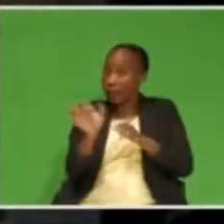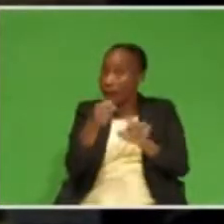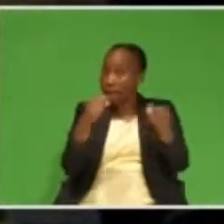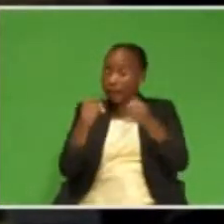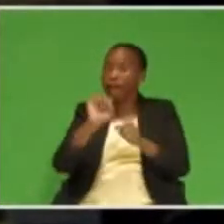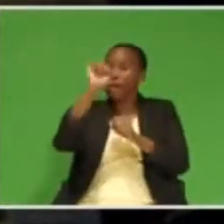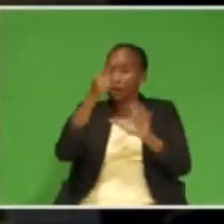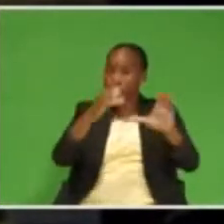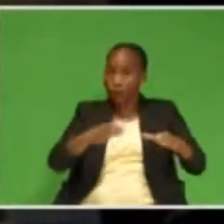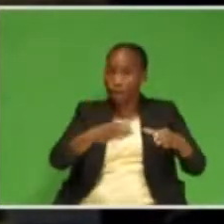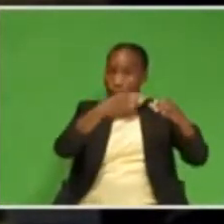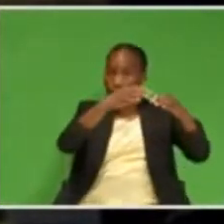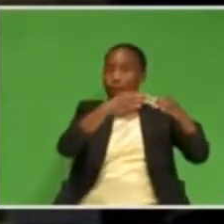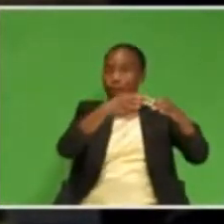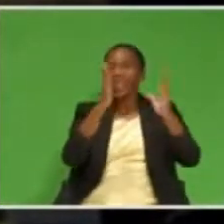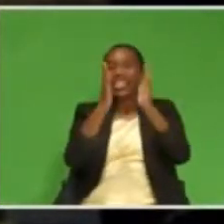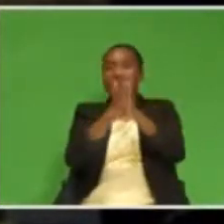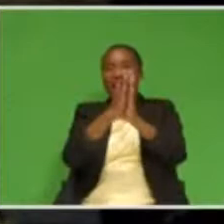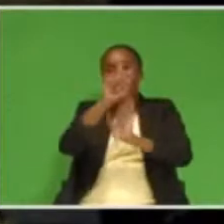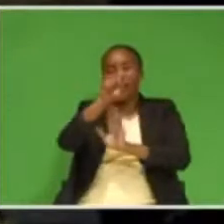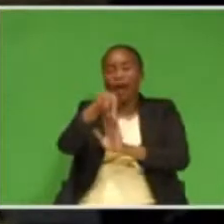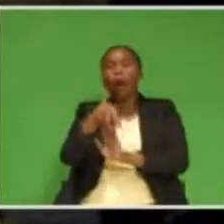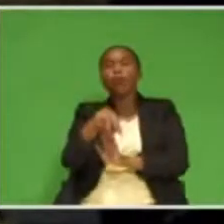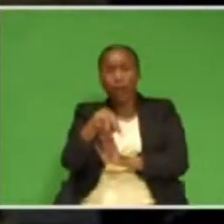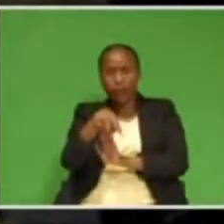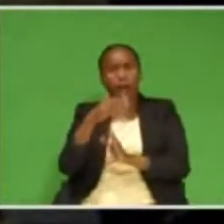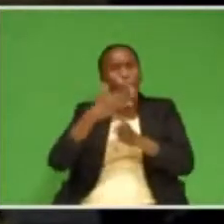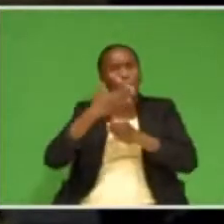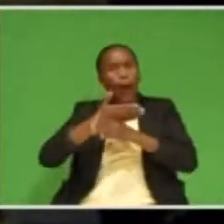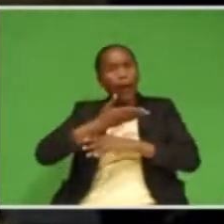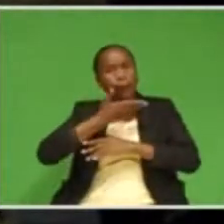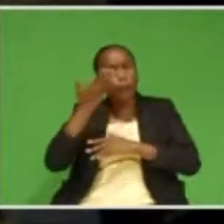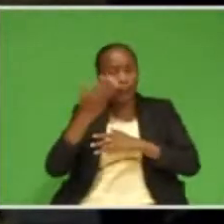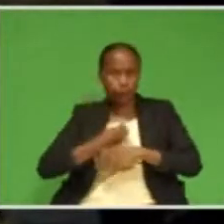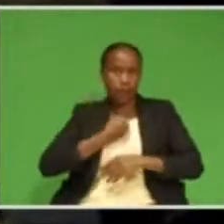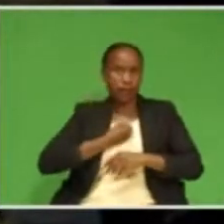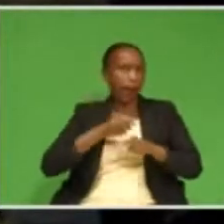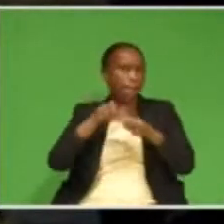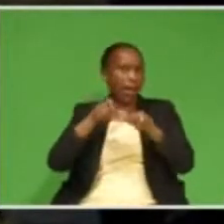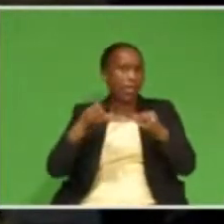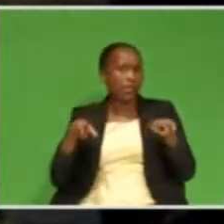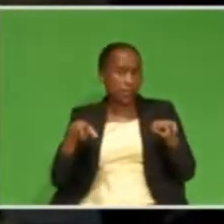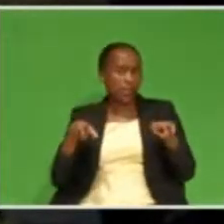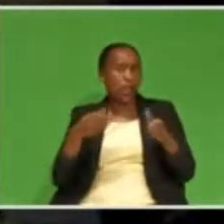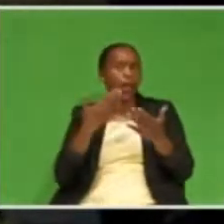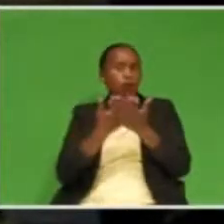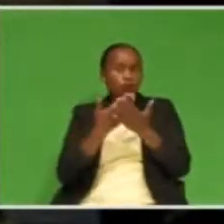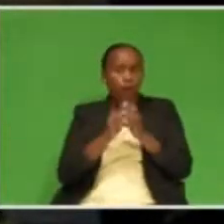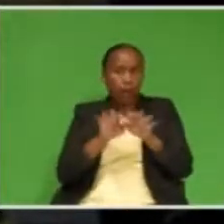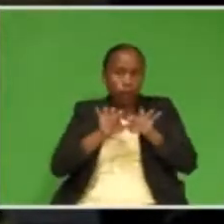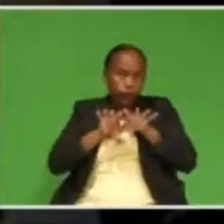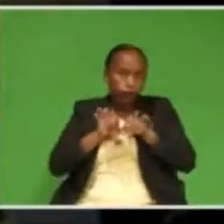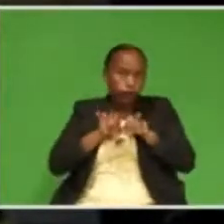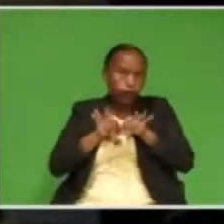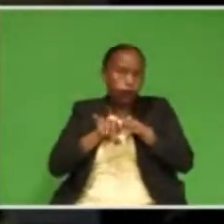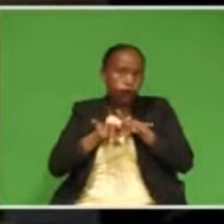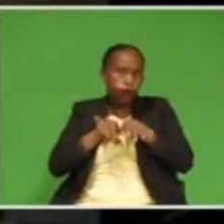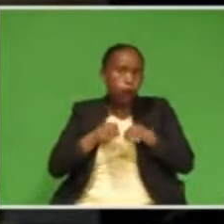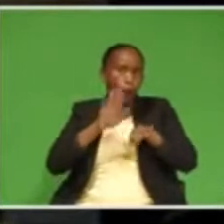first cohort of 10,000 unemployed young people to digitize more